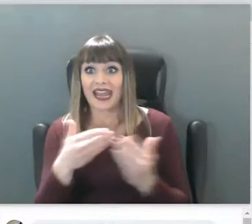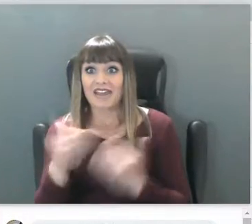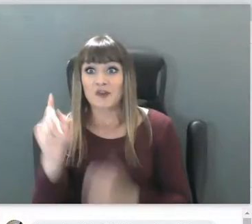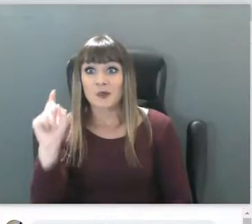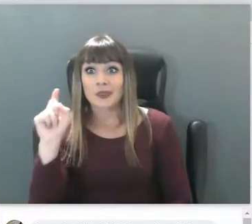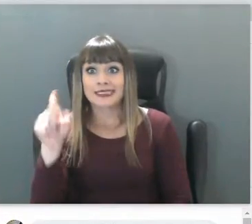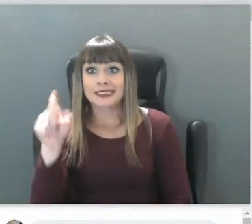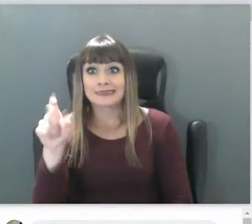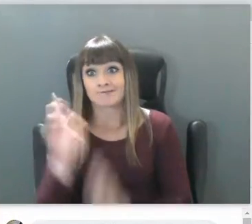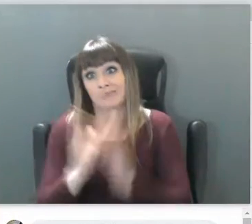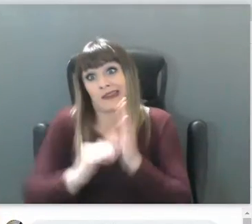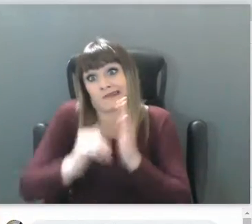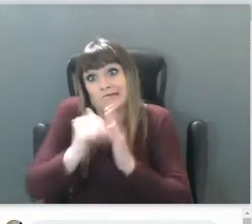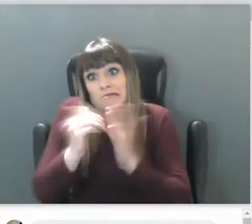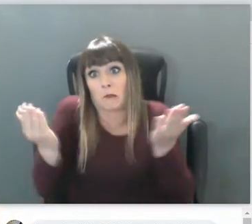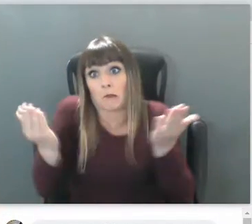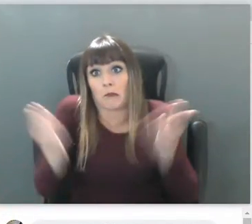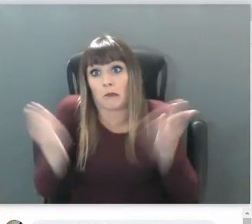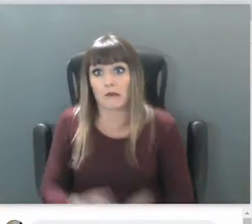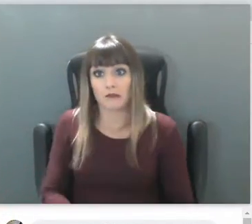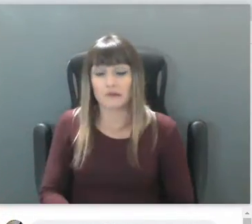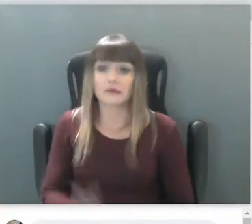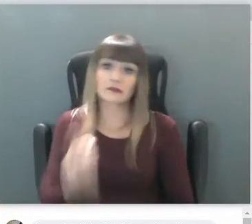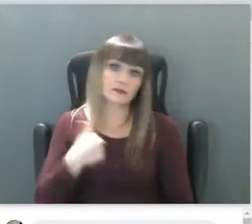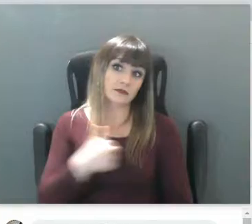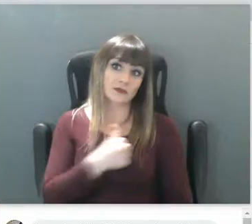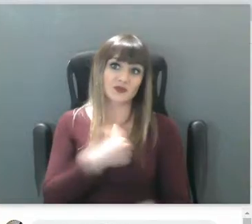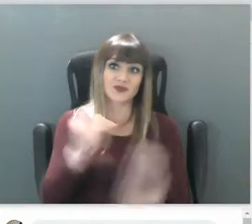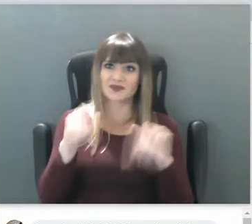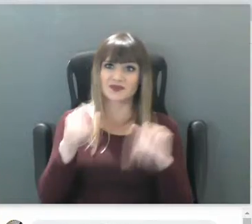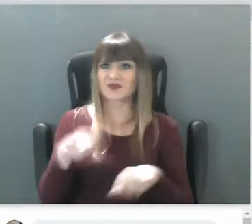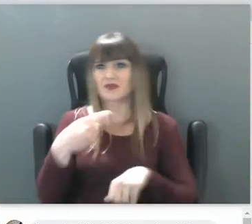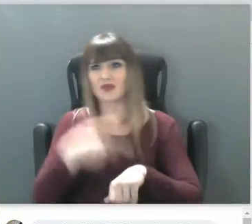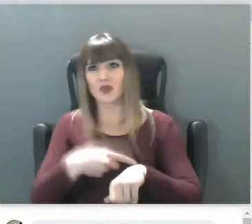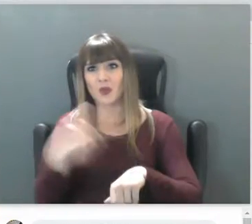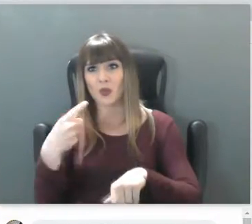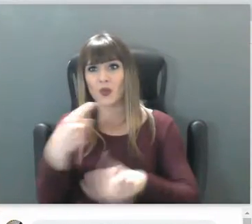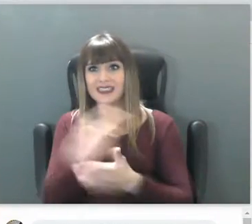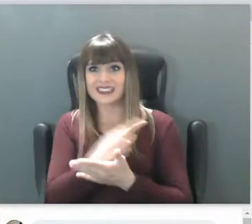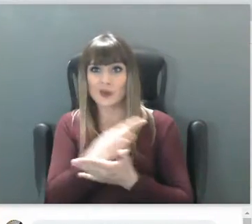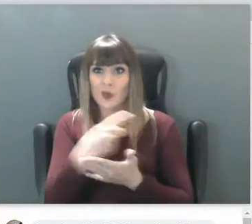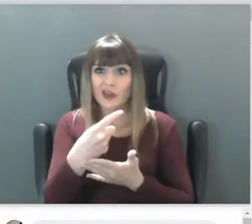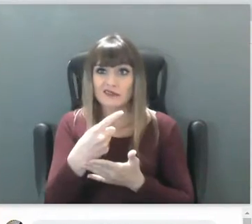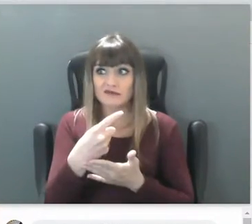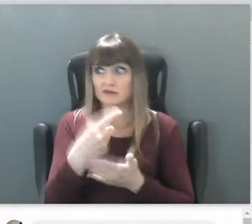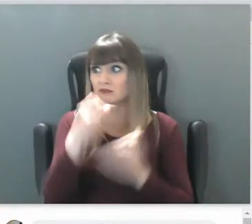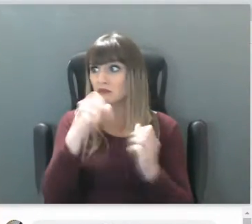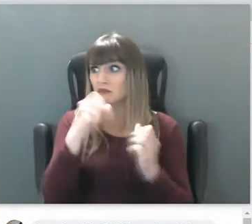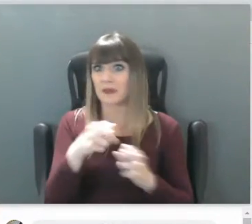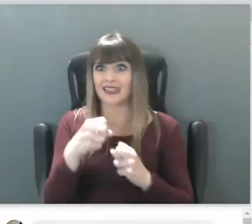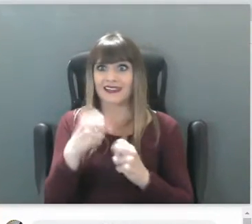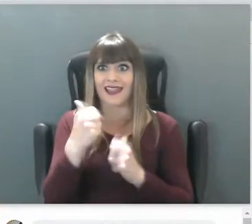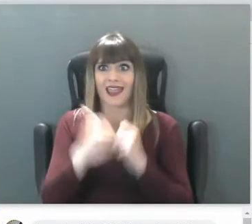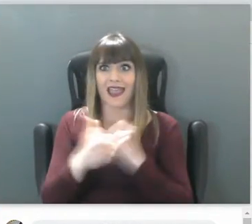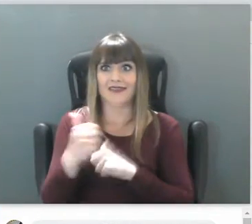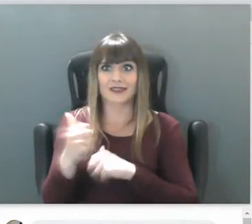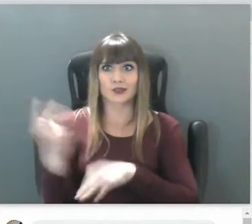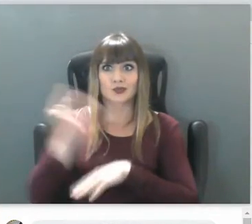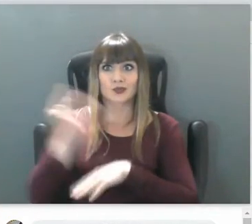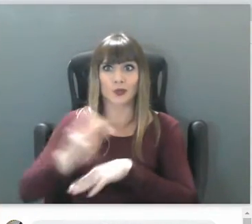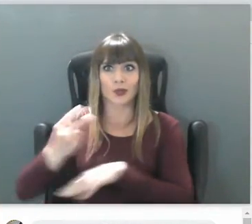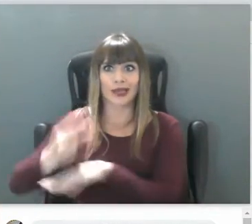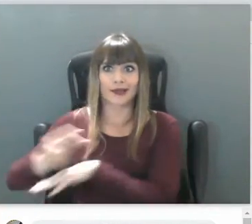Yeah. okay. Yep. We could do it. We could do it once a week. We could probably do it at least every other day with them too. They seem to really